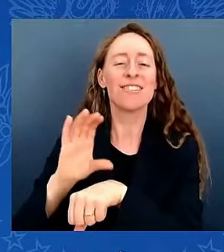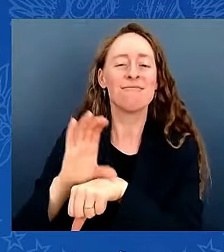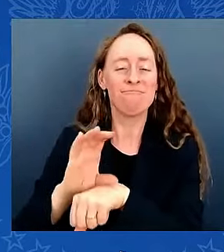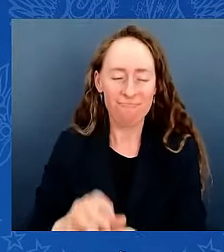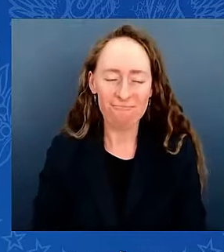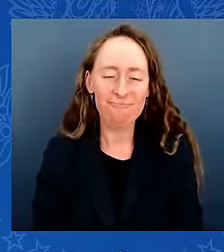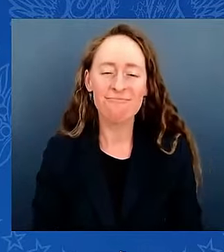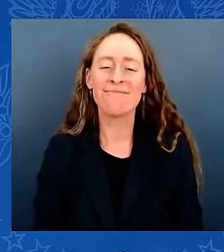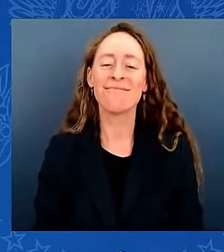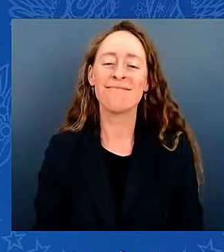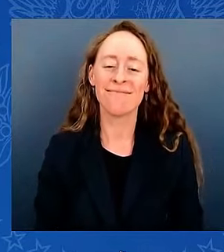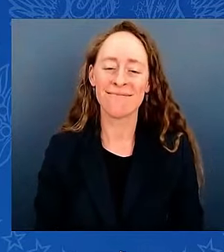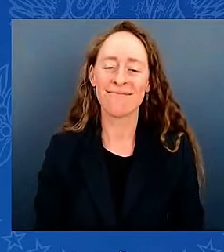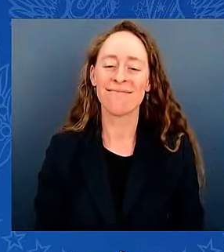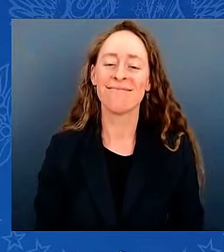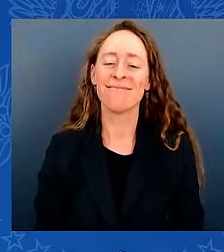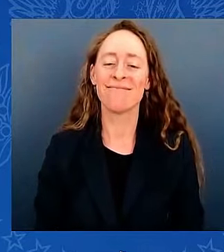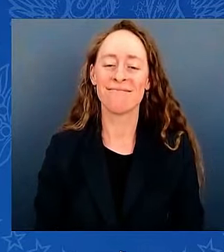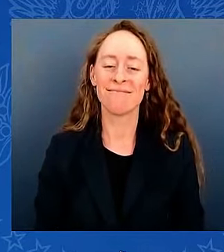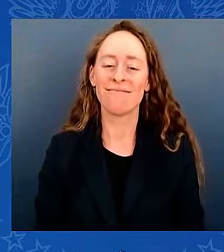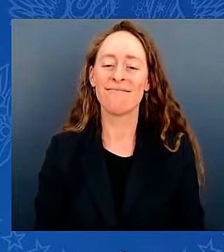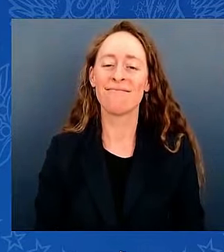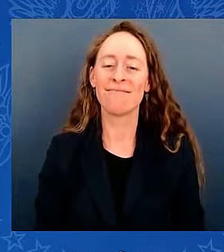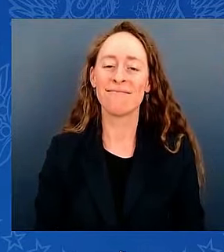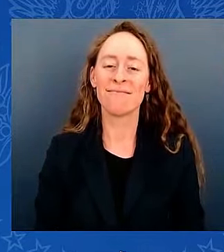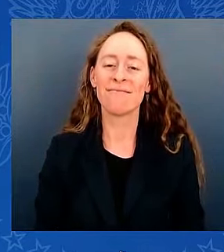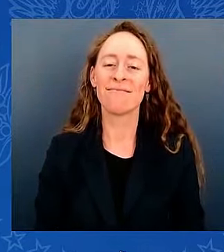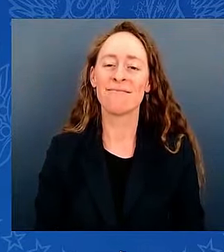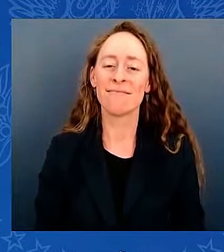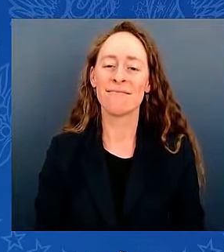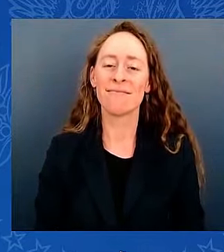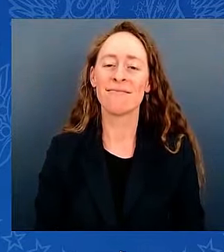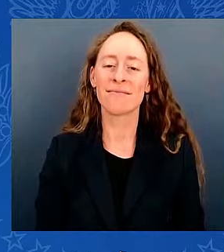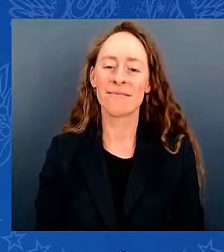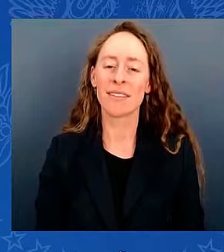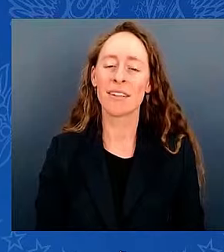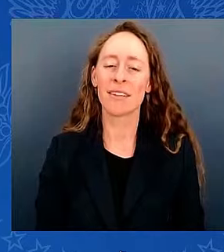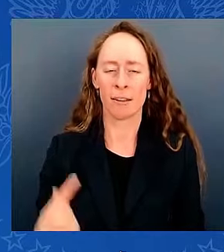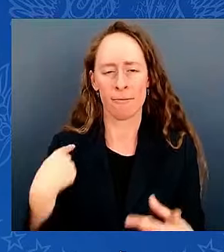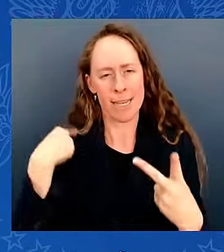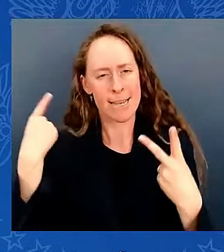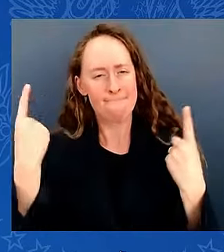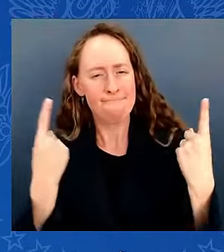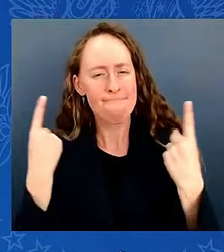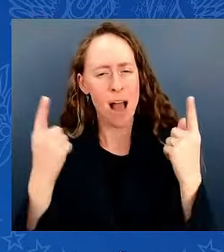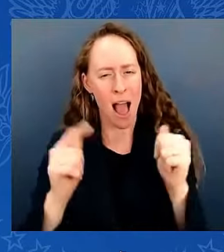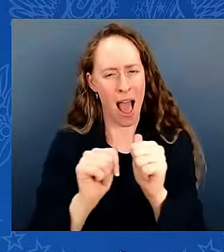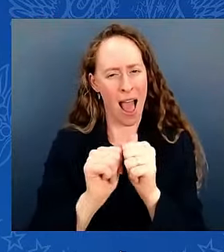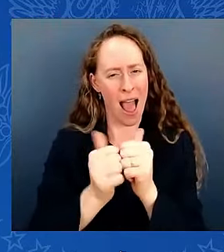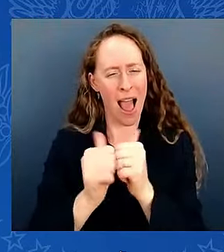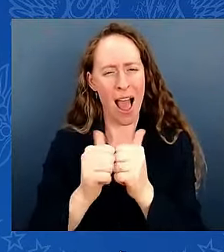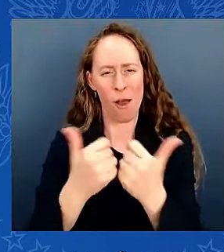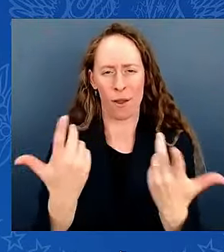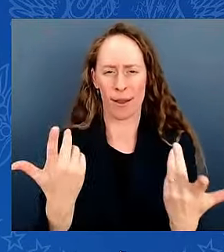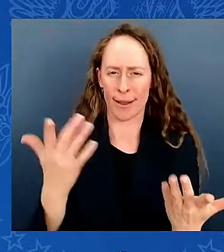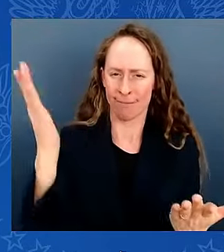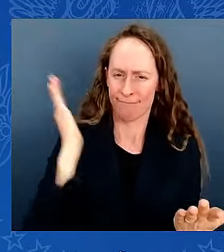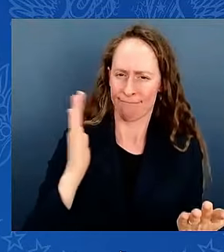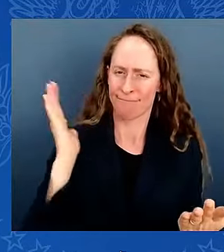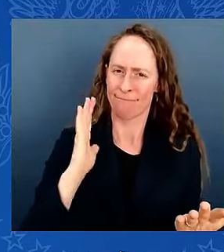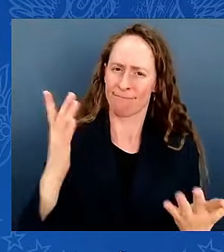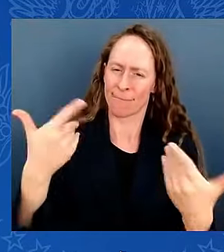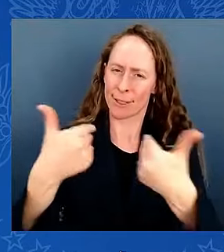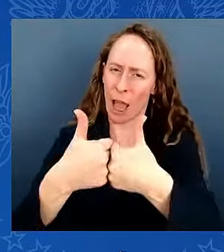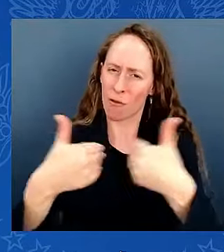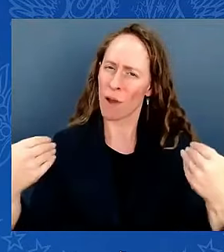You know, I'd be home for our own Sunday dinners. Those conversations, those